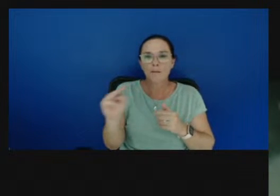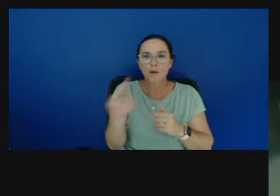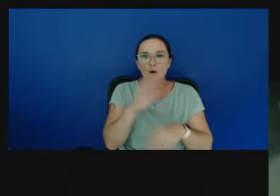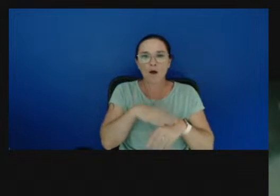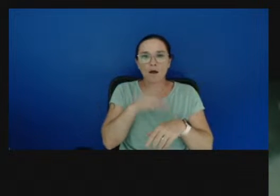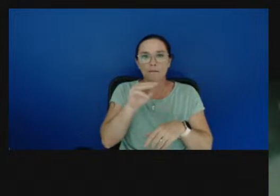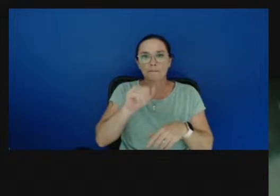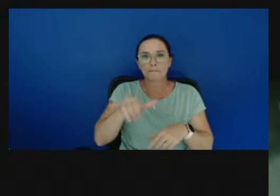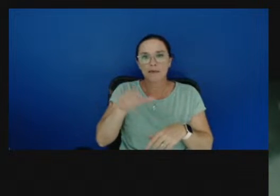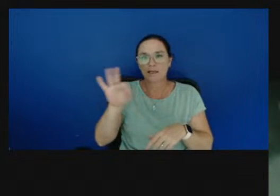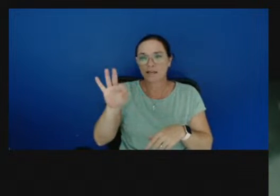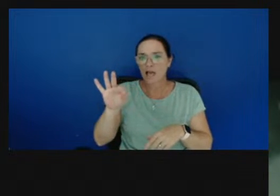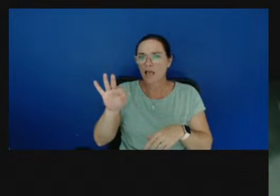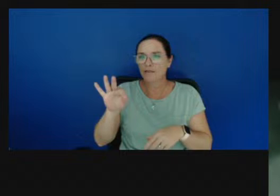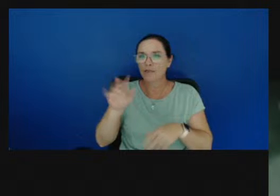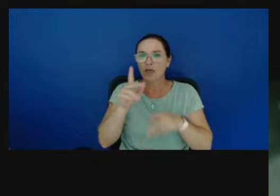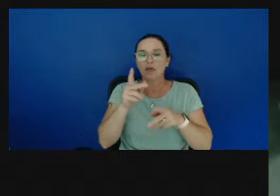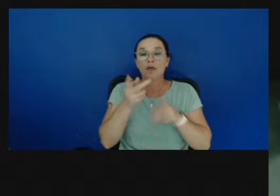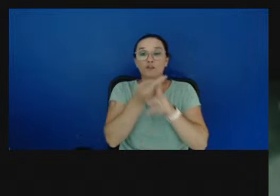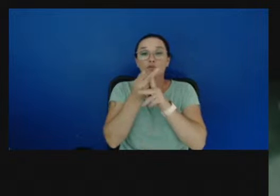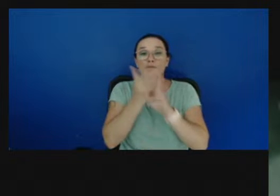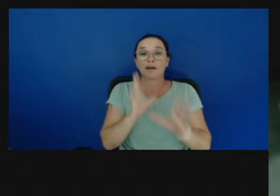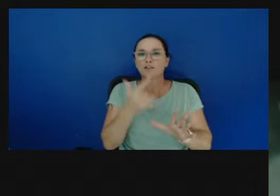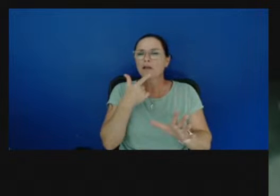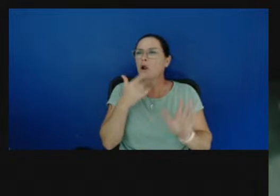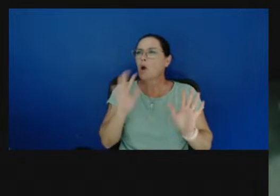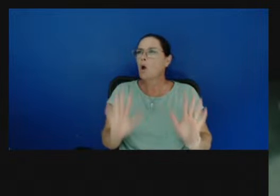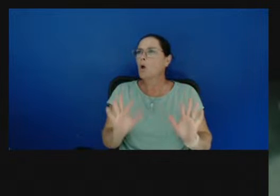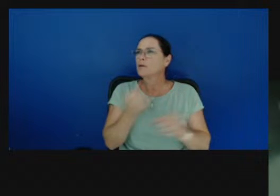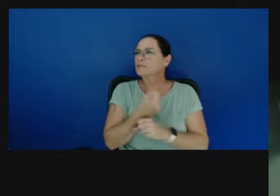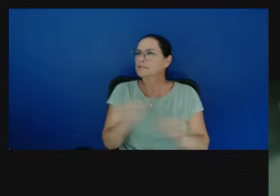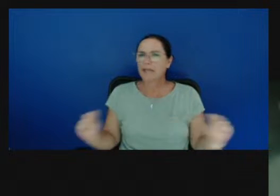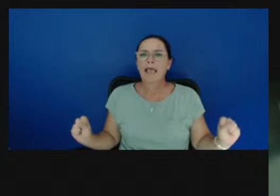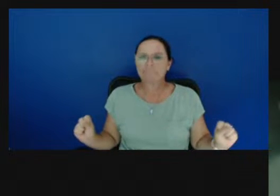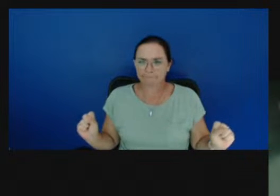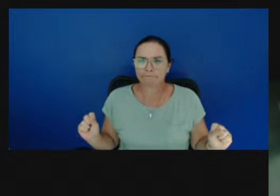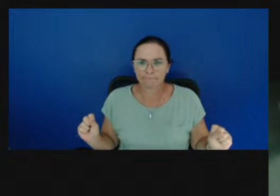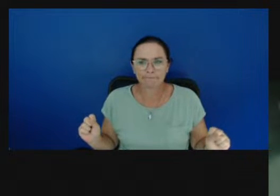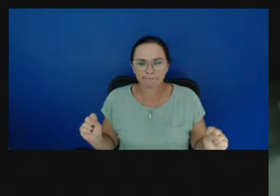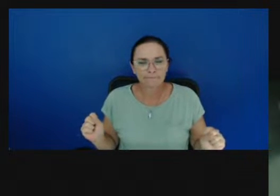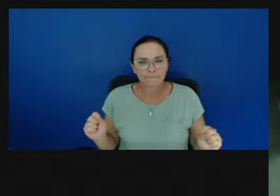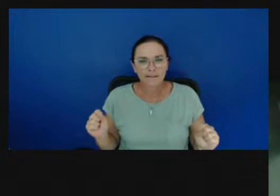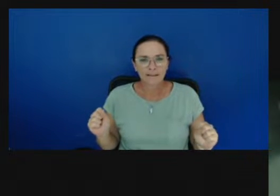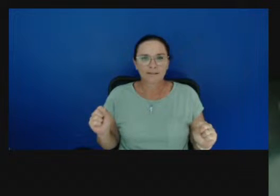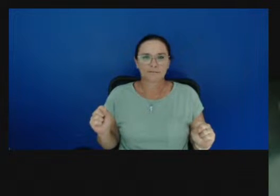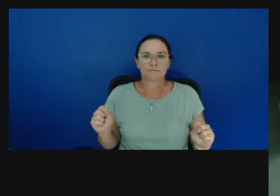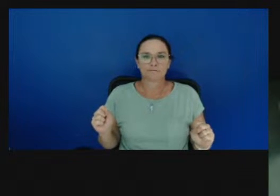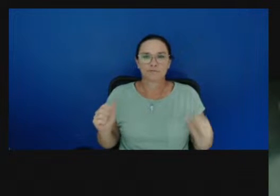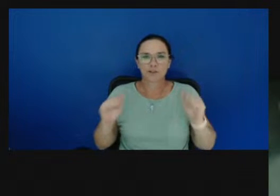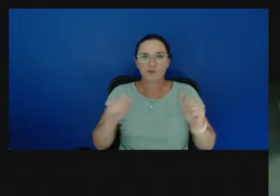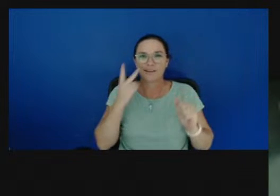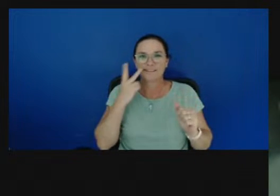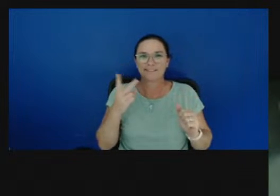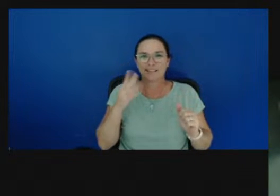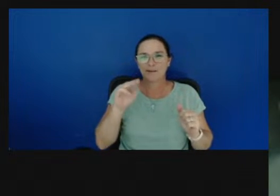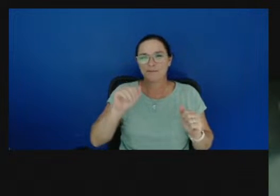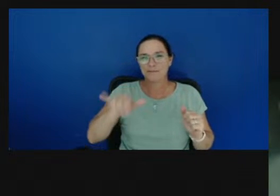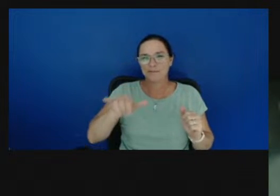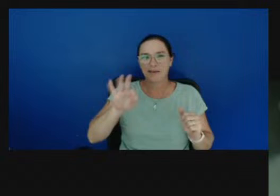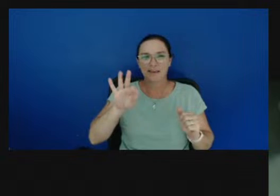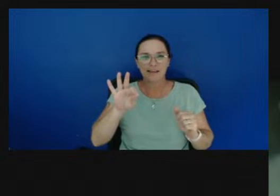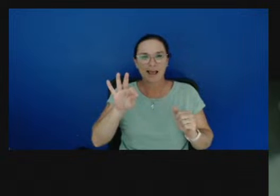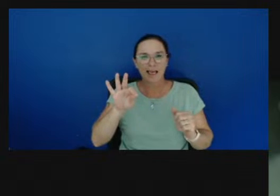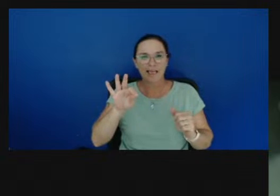the superintendent declared that the room was perfectly safe. And you can see the May 9th photo with the Model T and a